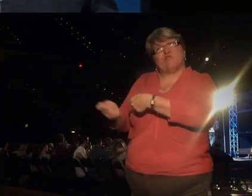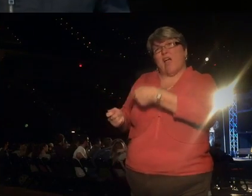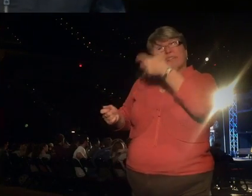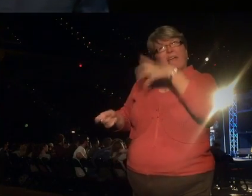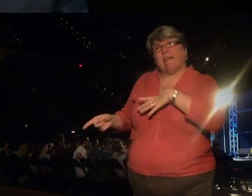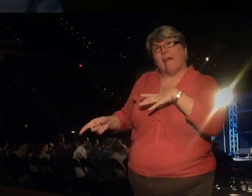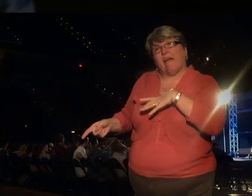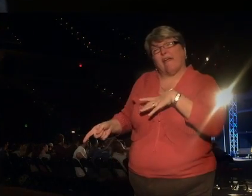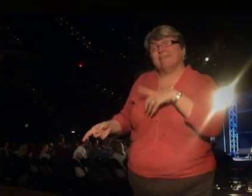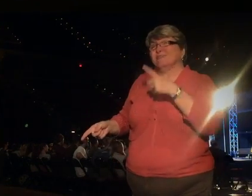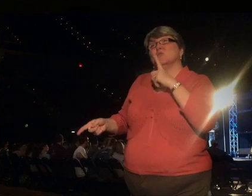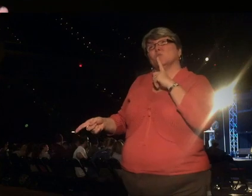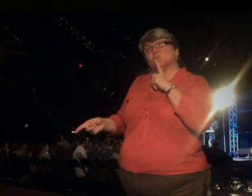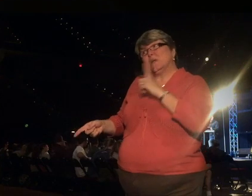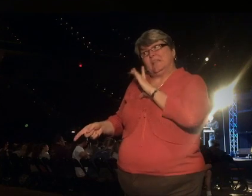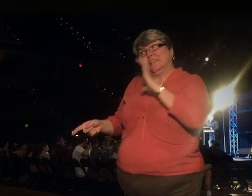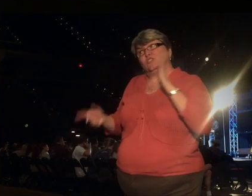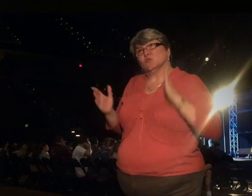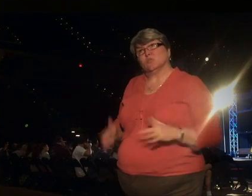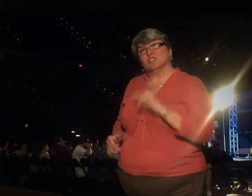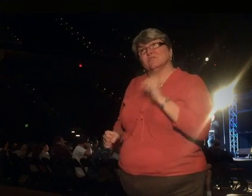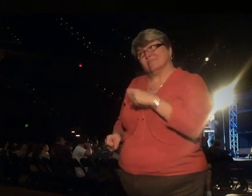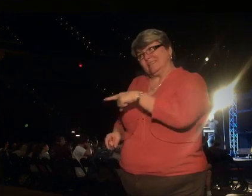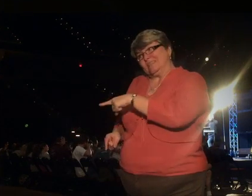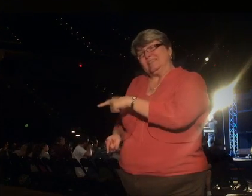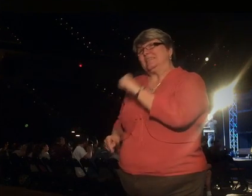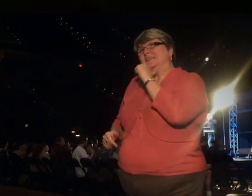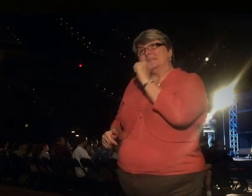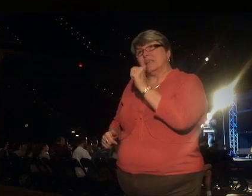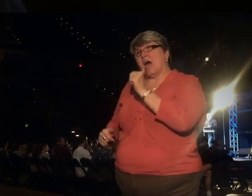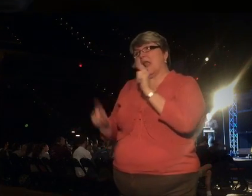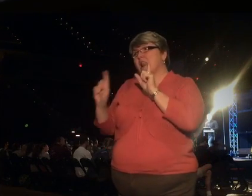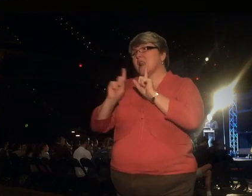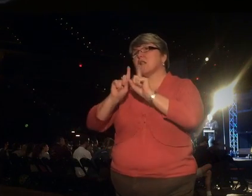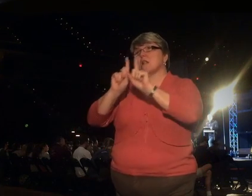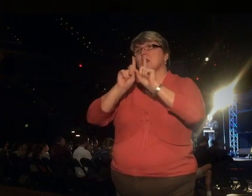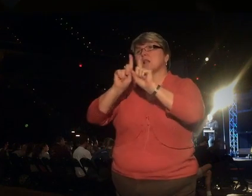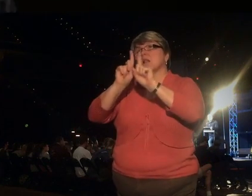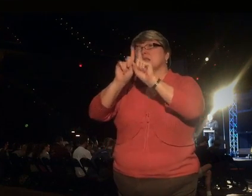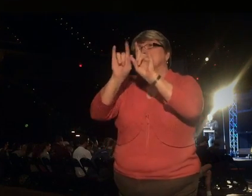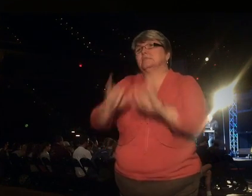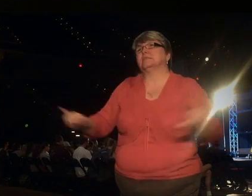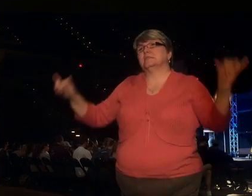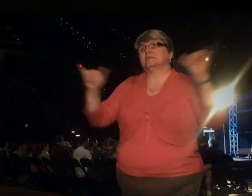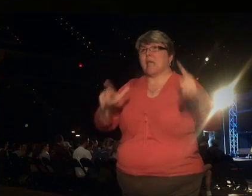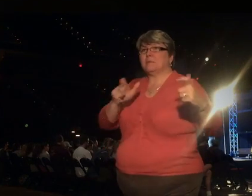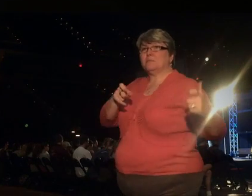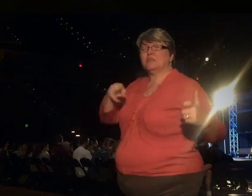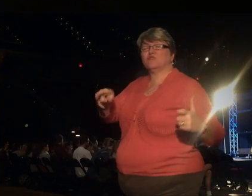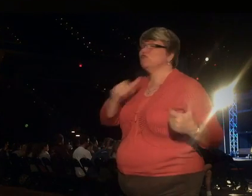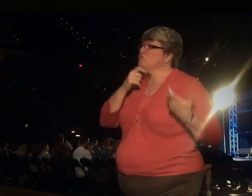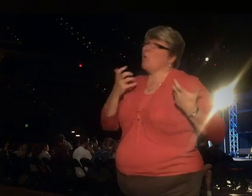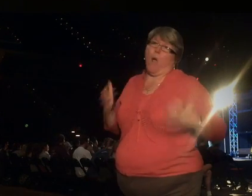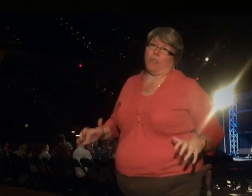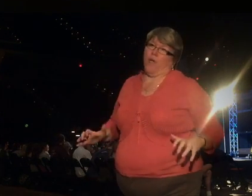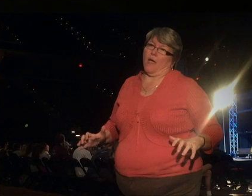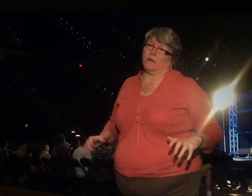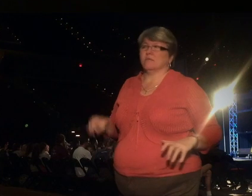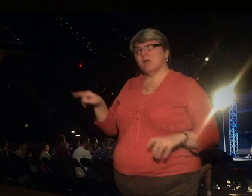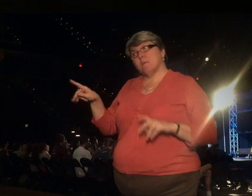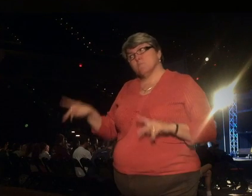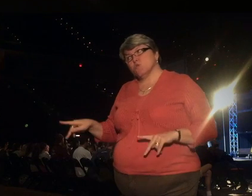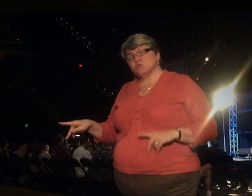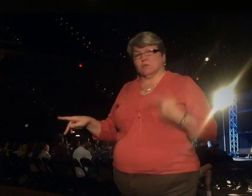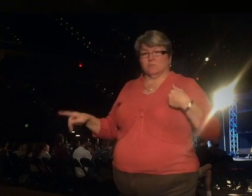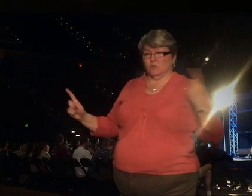is a Christian, if he's not running at the same pace as you, you don't want that, right? That person, when you enter life with them, they will